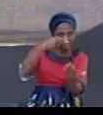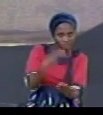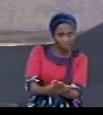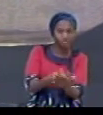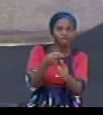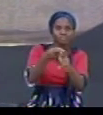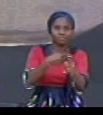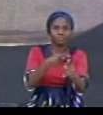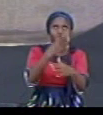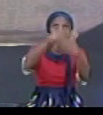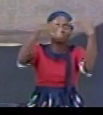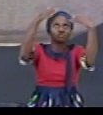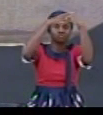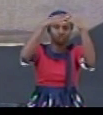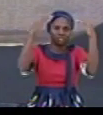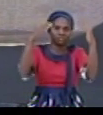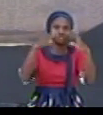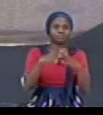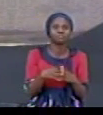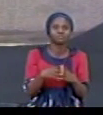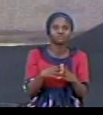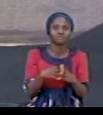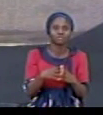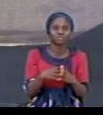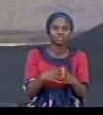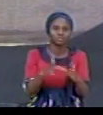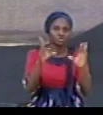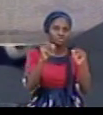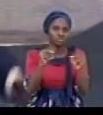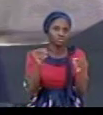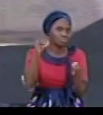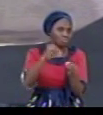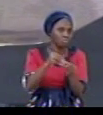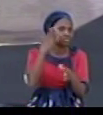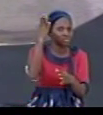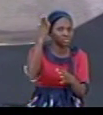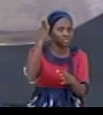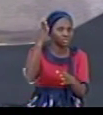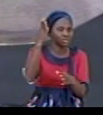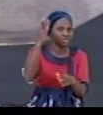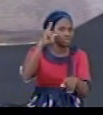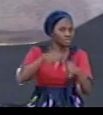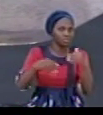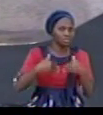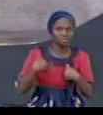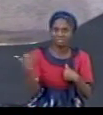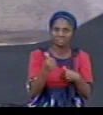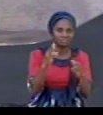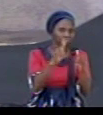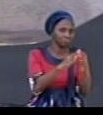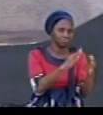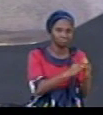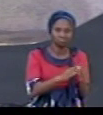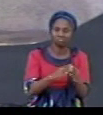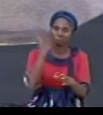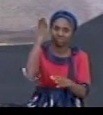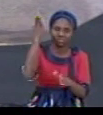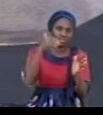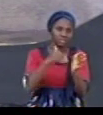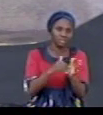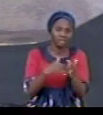from heaven. It's no more there. Cannot have any meeting there. Now